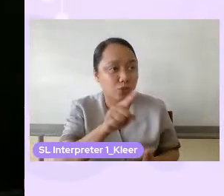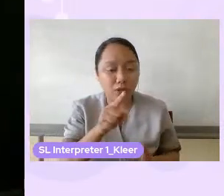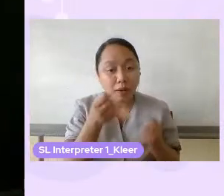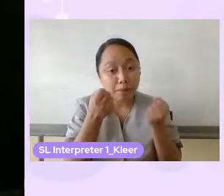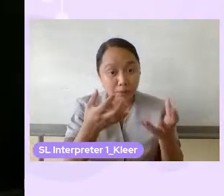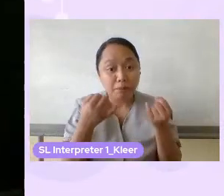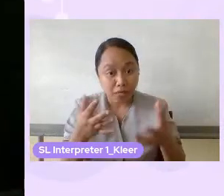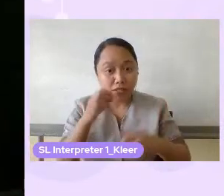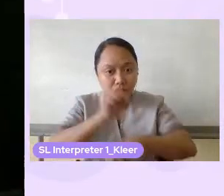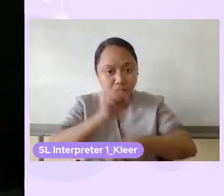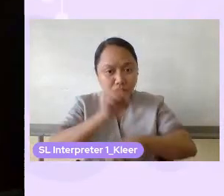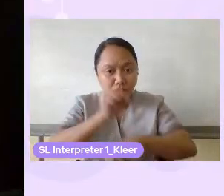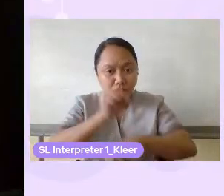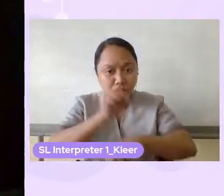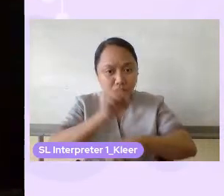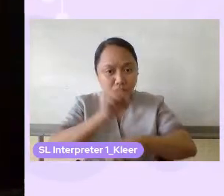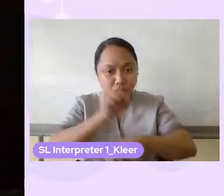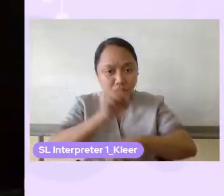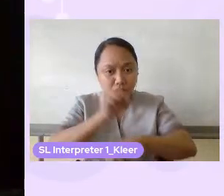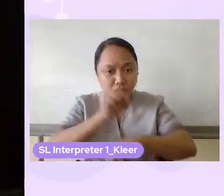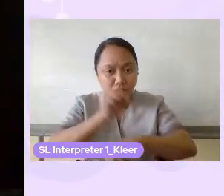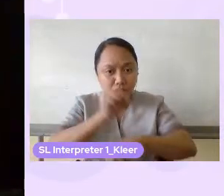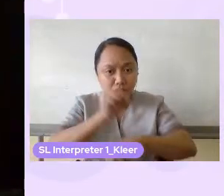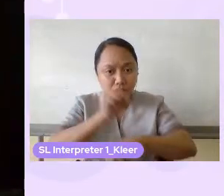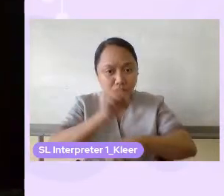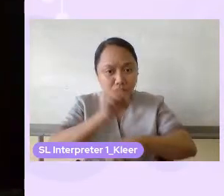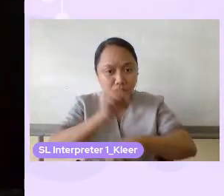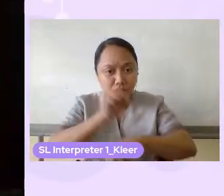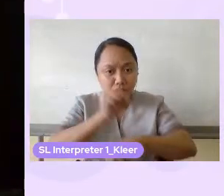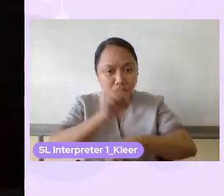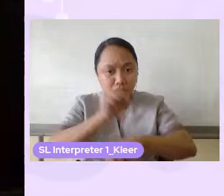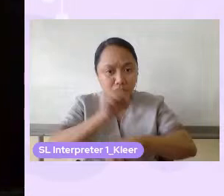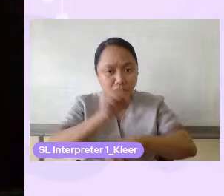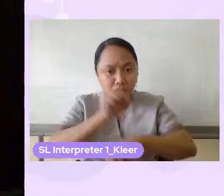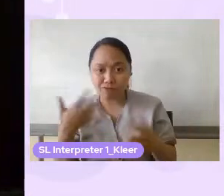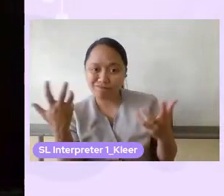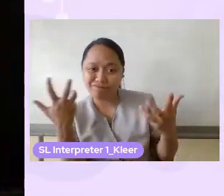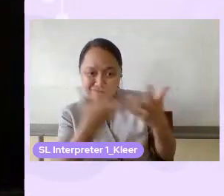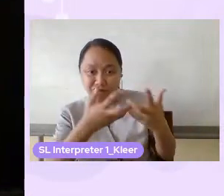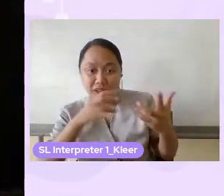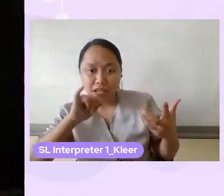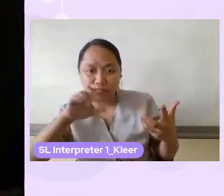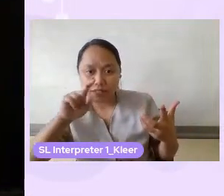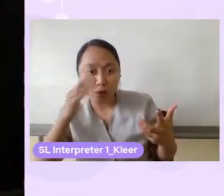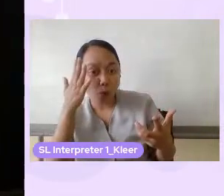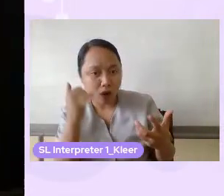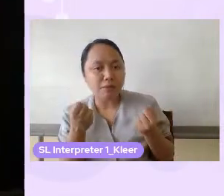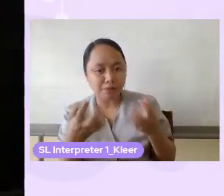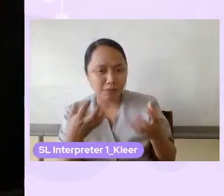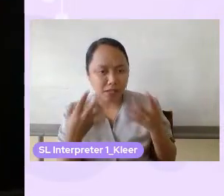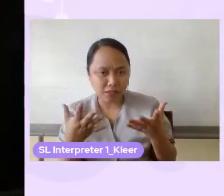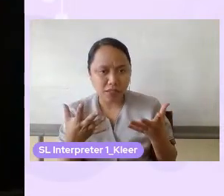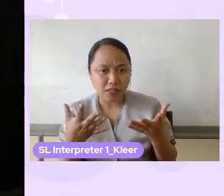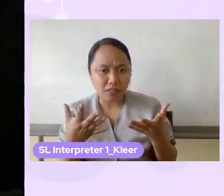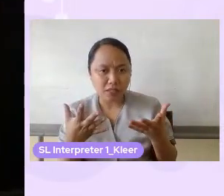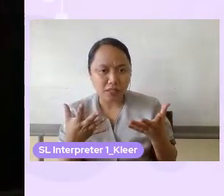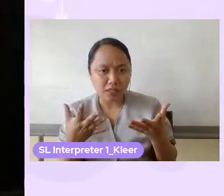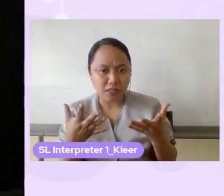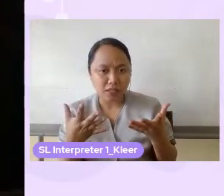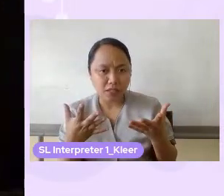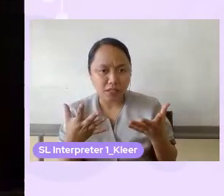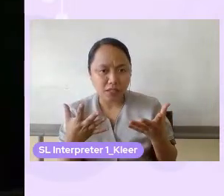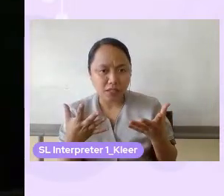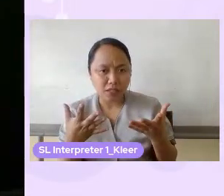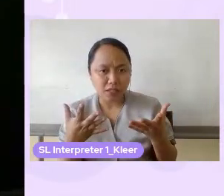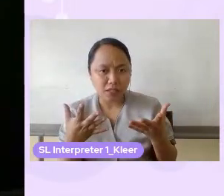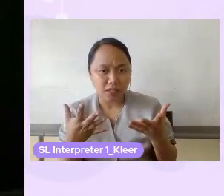disruptive technologies. Even as we speak, marami pong mga trabaho na available. Ang problema, walang skilled na tao na takers